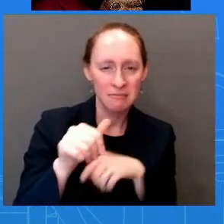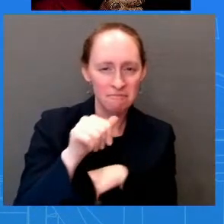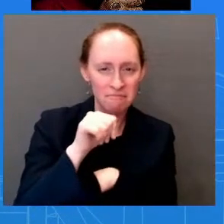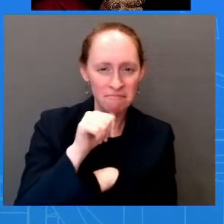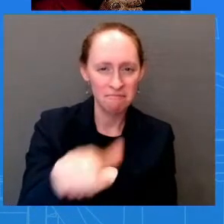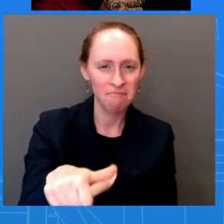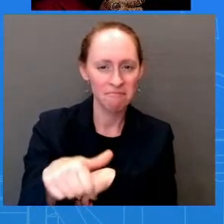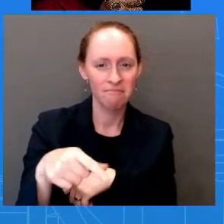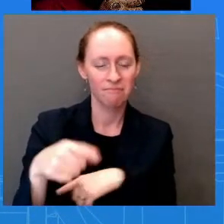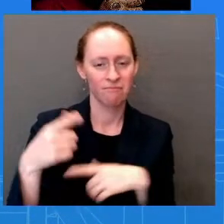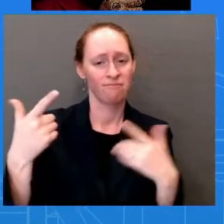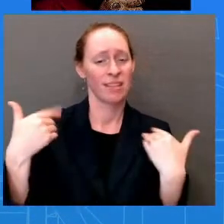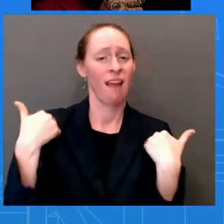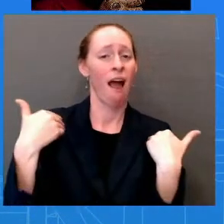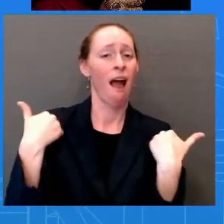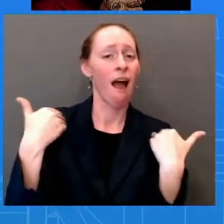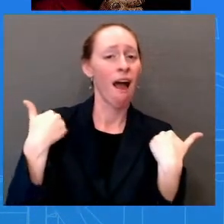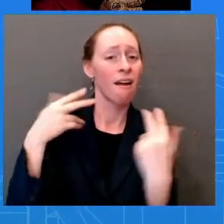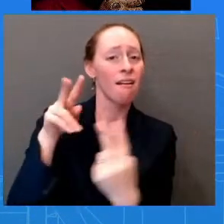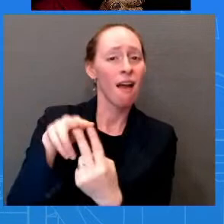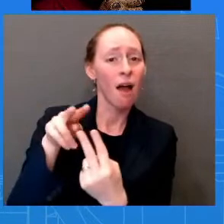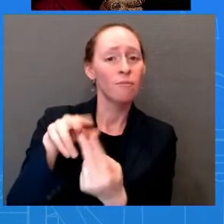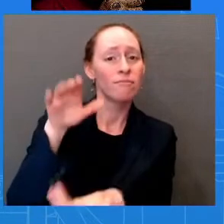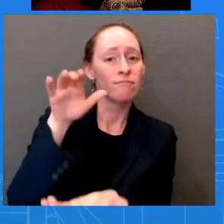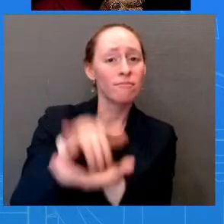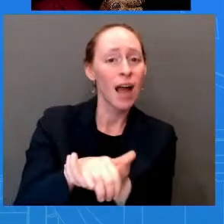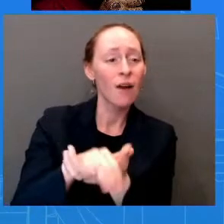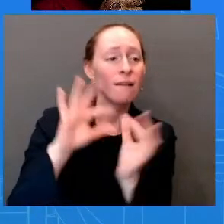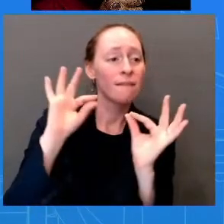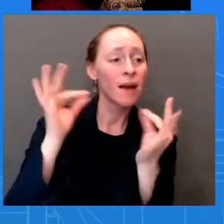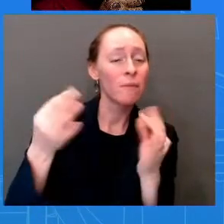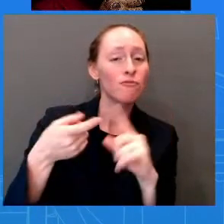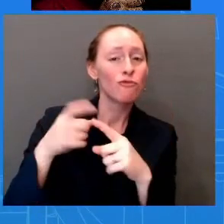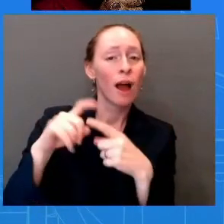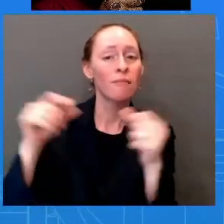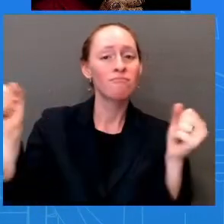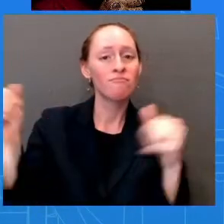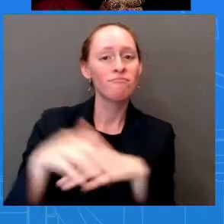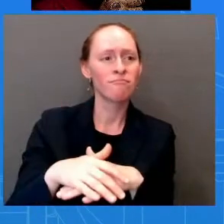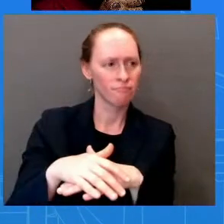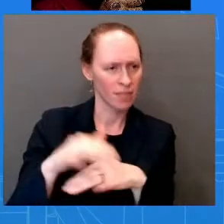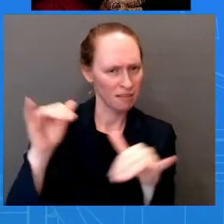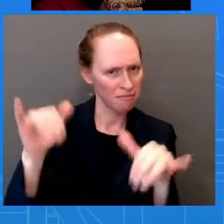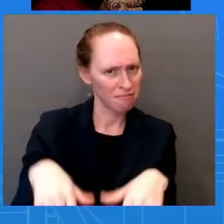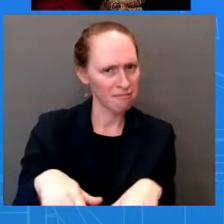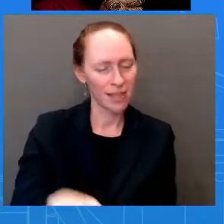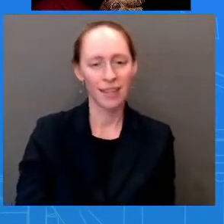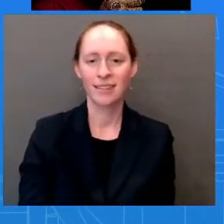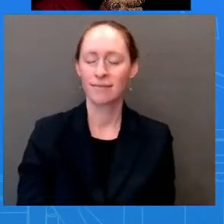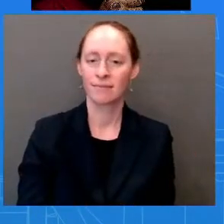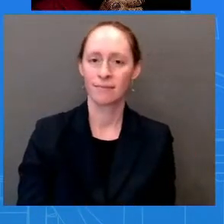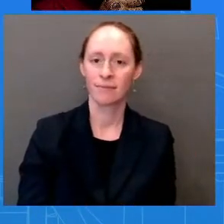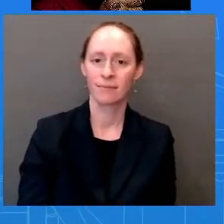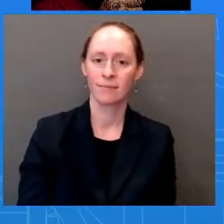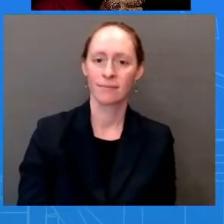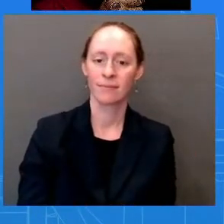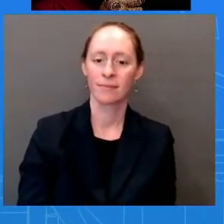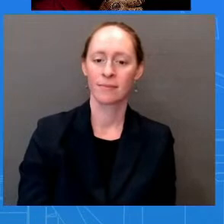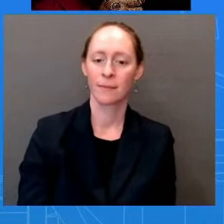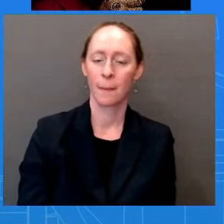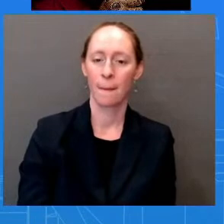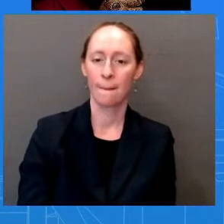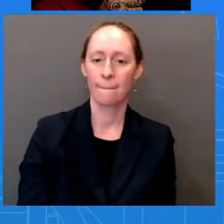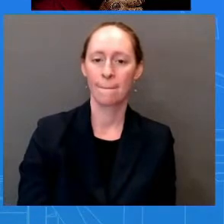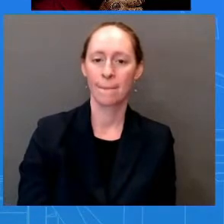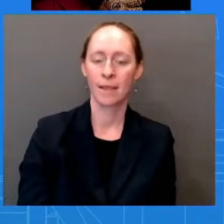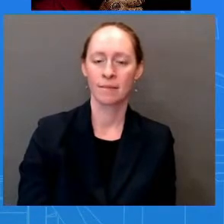friends and family. This is what this was. This is what happened. Thank you so much, Stevie Marley, for the $20 donation. I appreciate